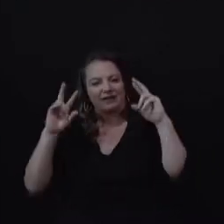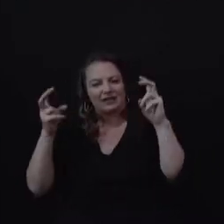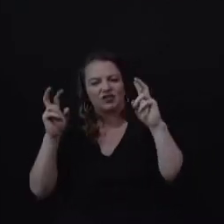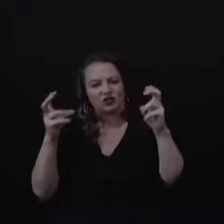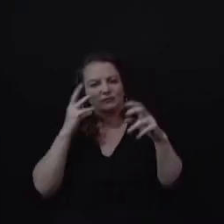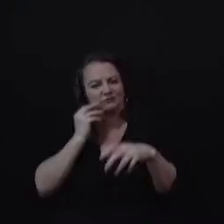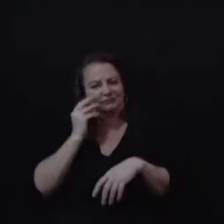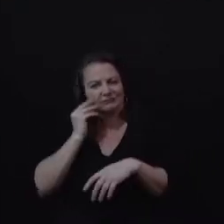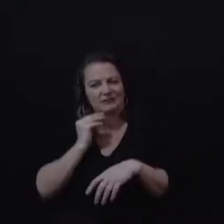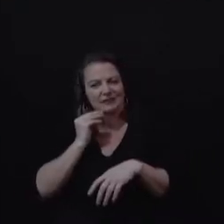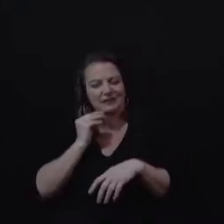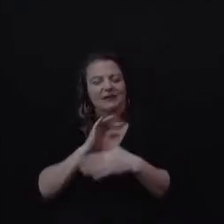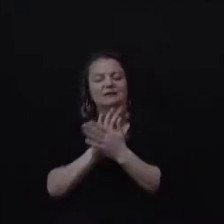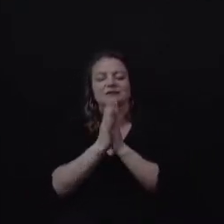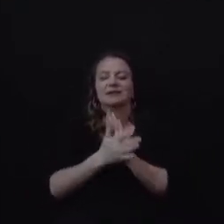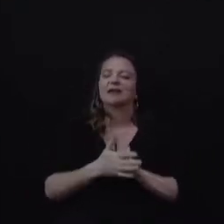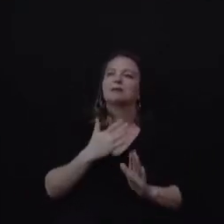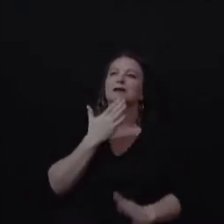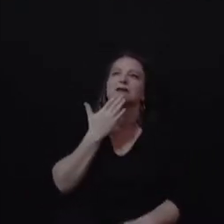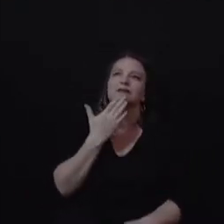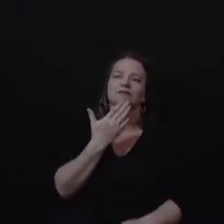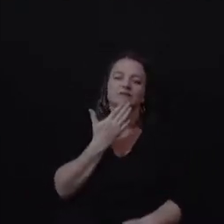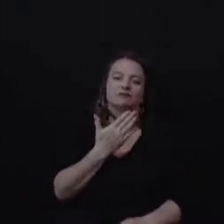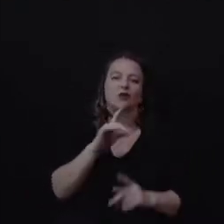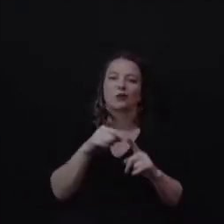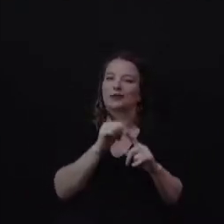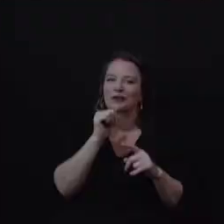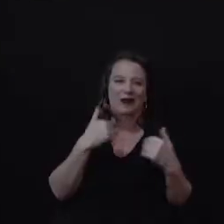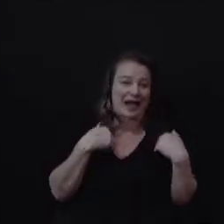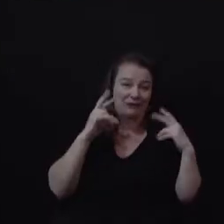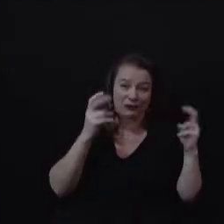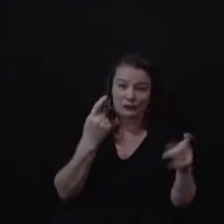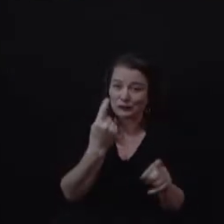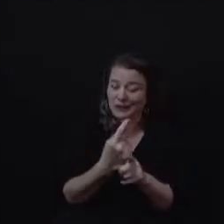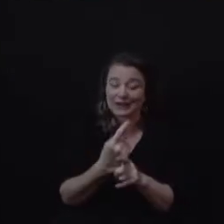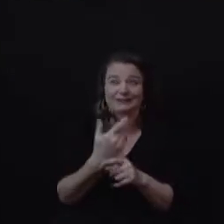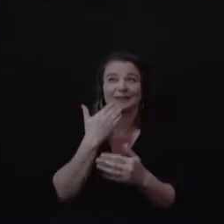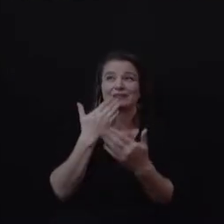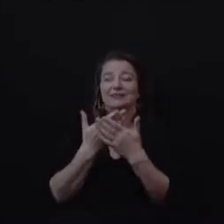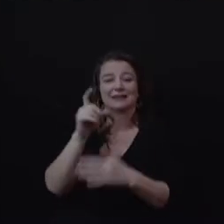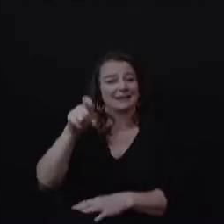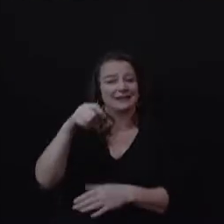you appreciate when you don't have issues. Can I get a good amen? Amen.